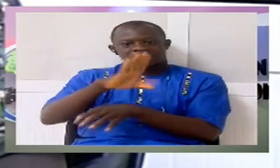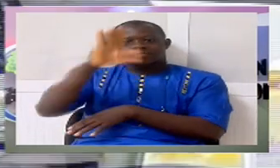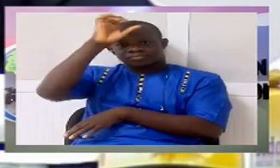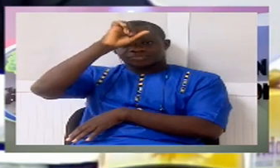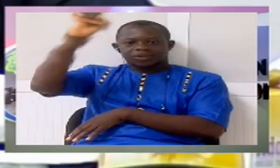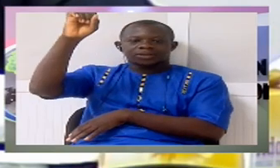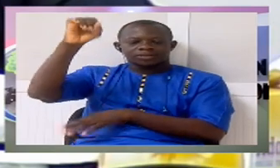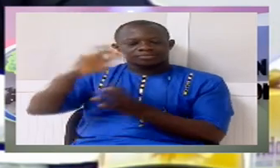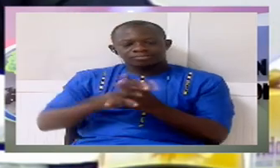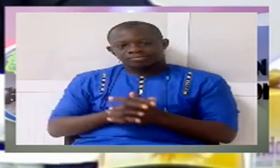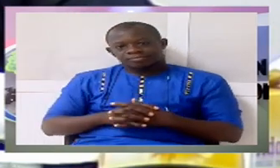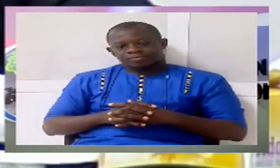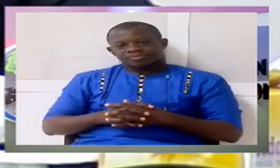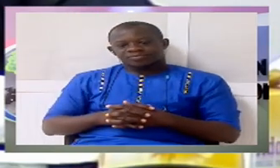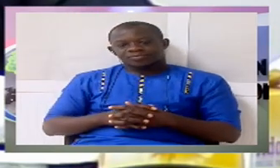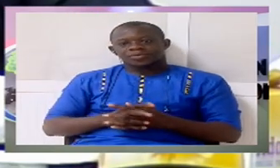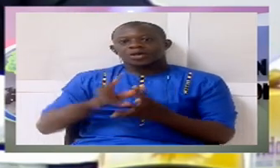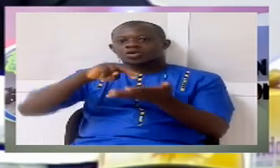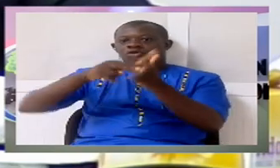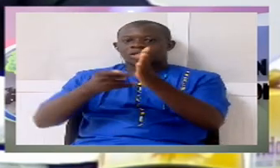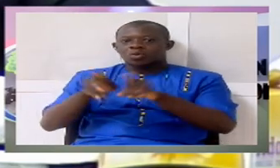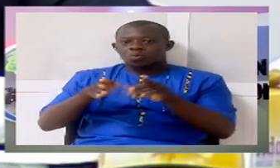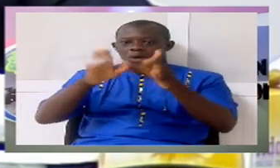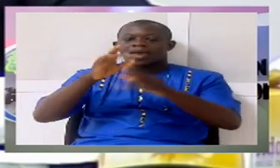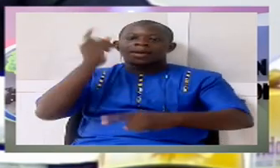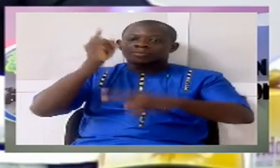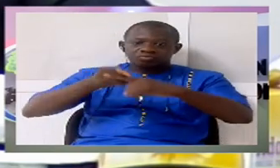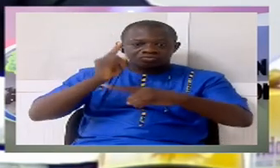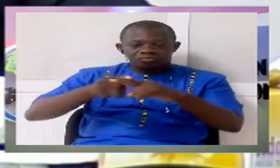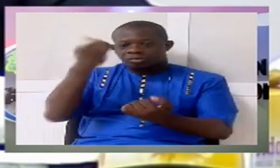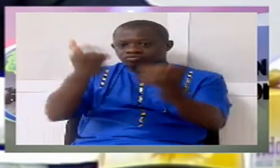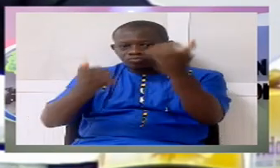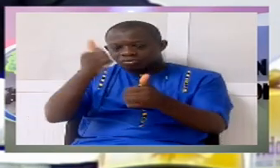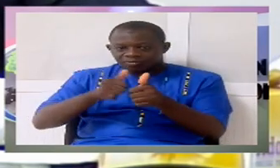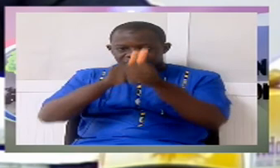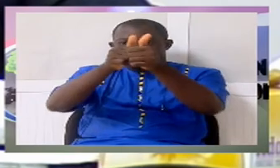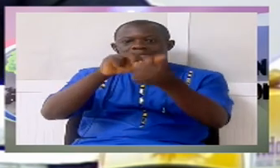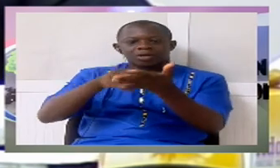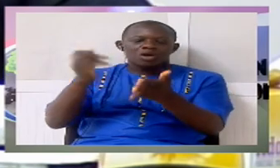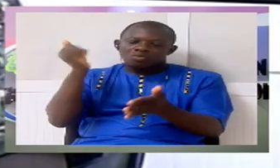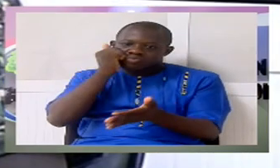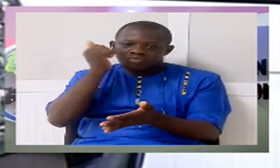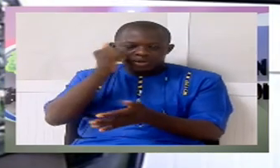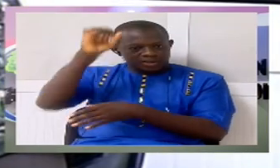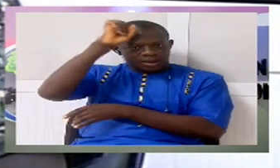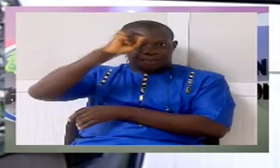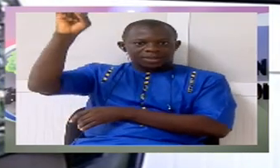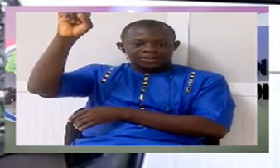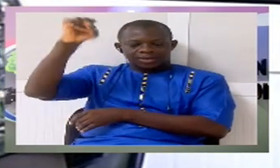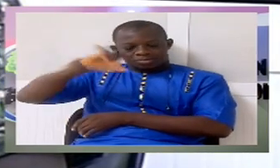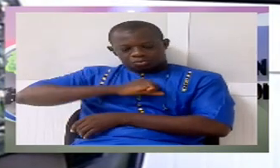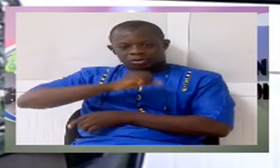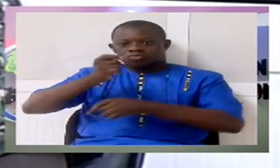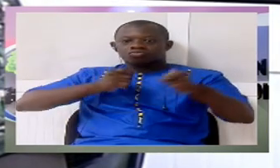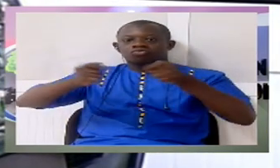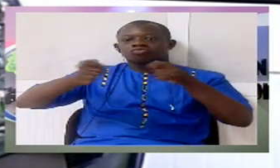speed. Essentially, the speed of the convoy is always controlled by the president. Bon mo ngi melni ni moto bi